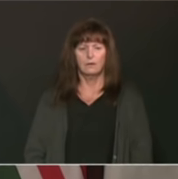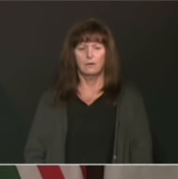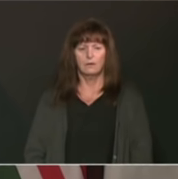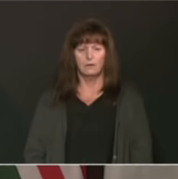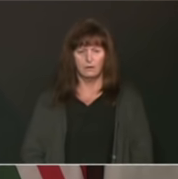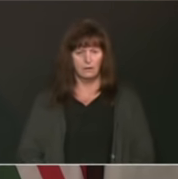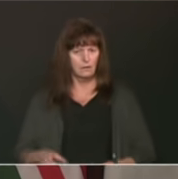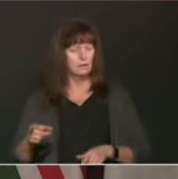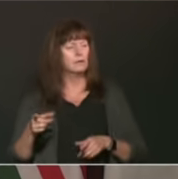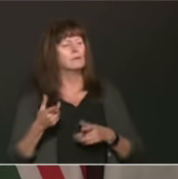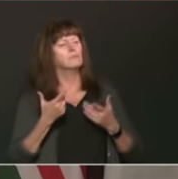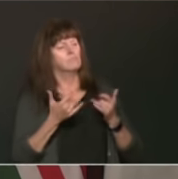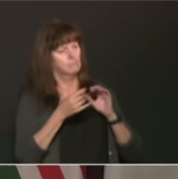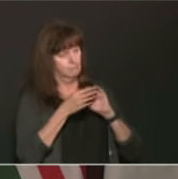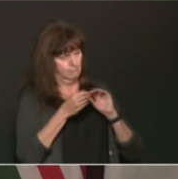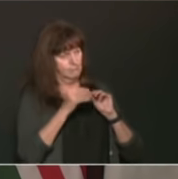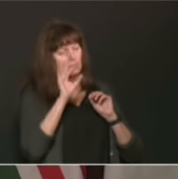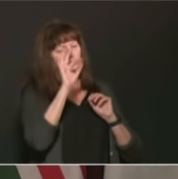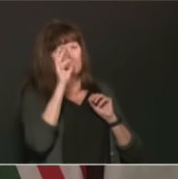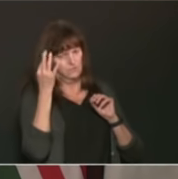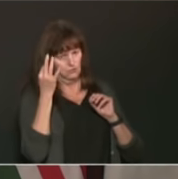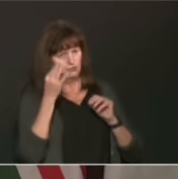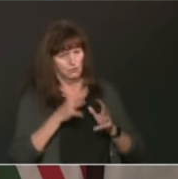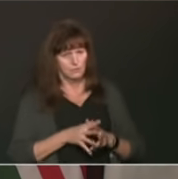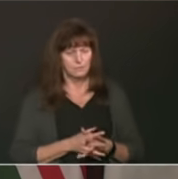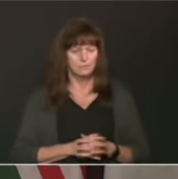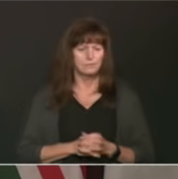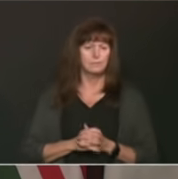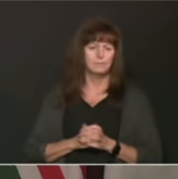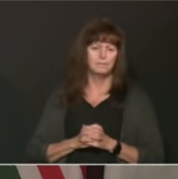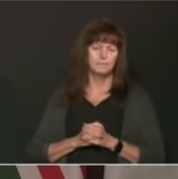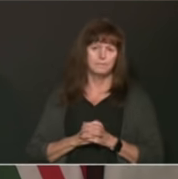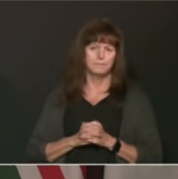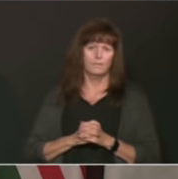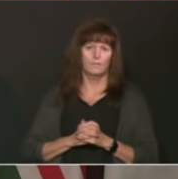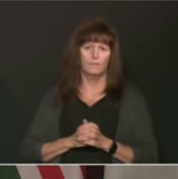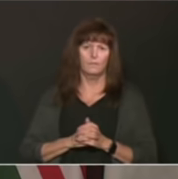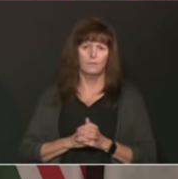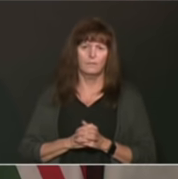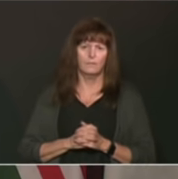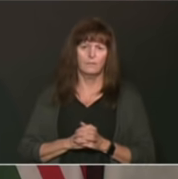the celebration? I don't think I understood the whole question.